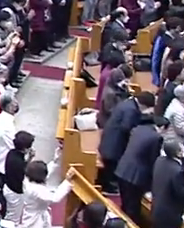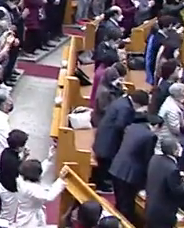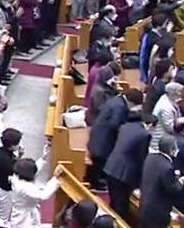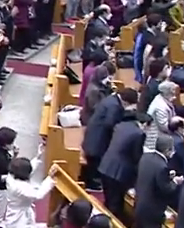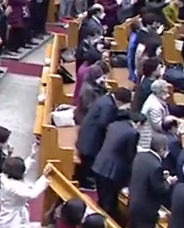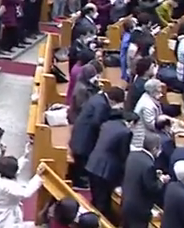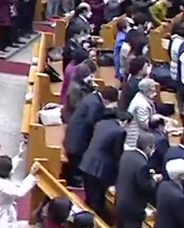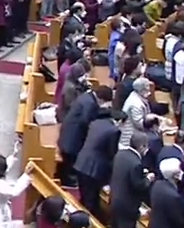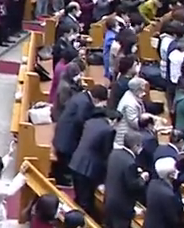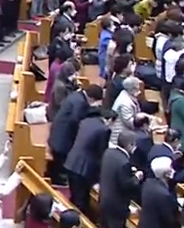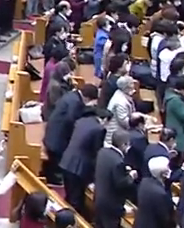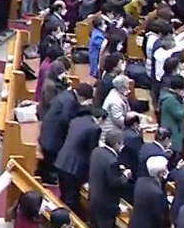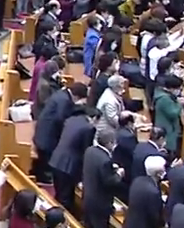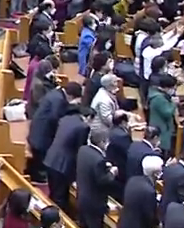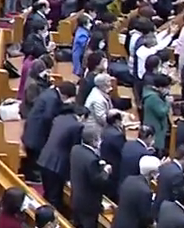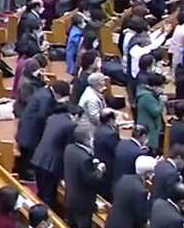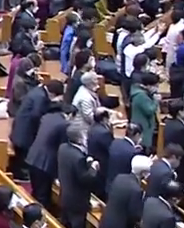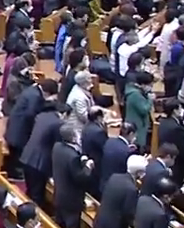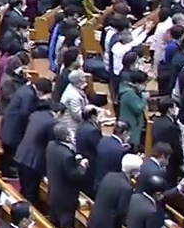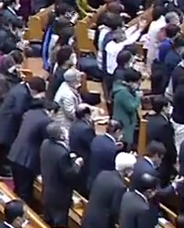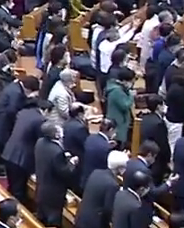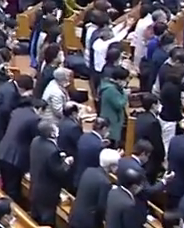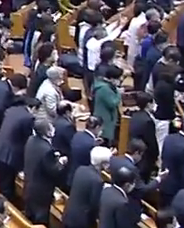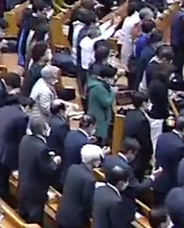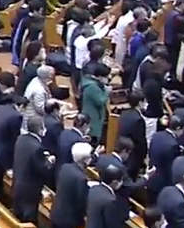Hallelujah subscribe